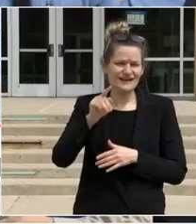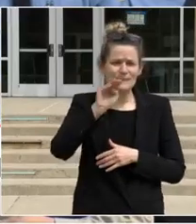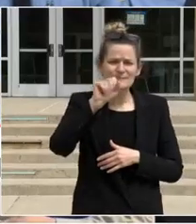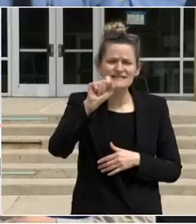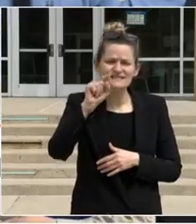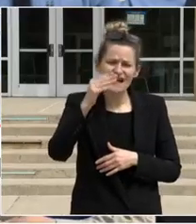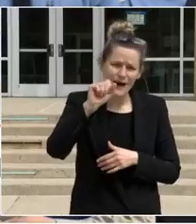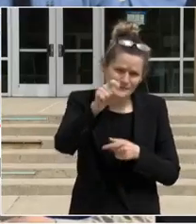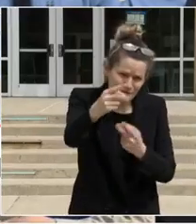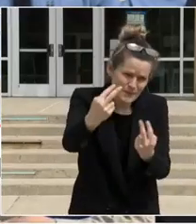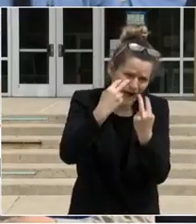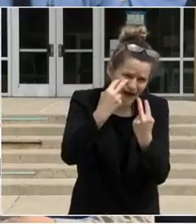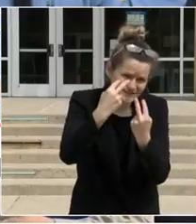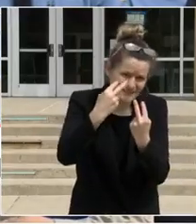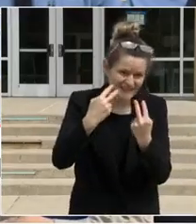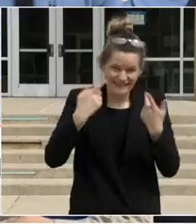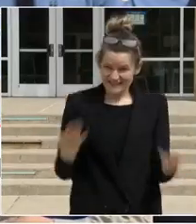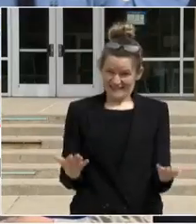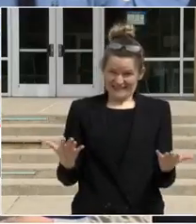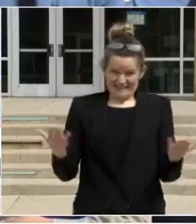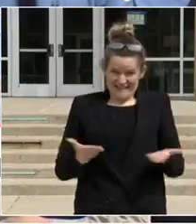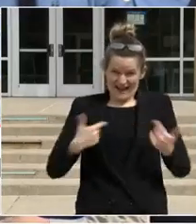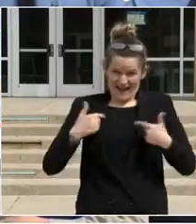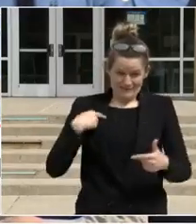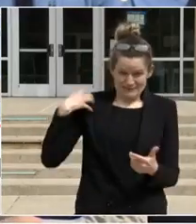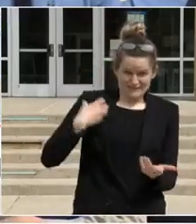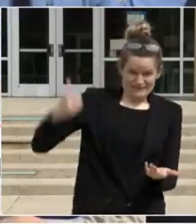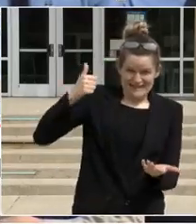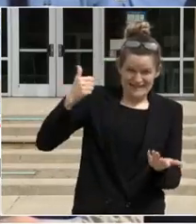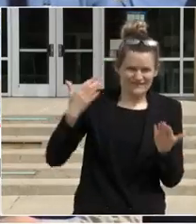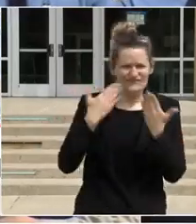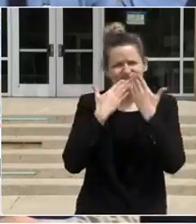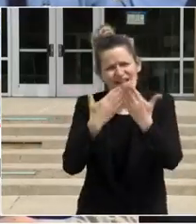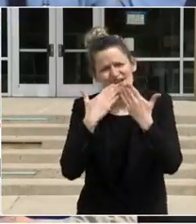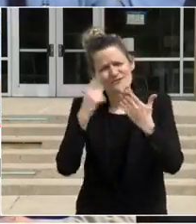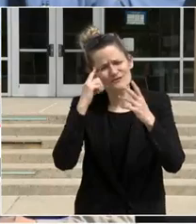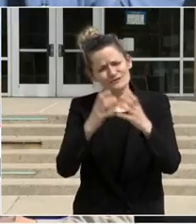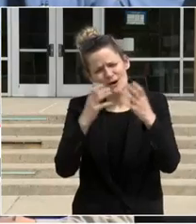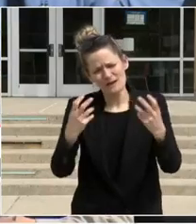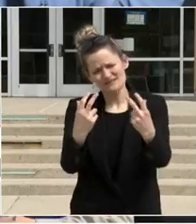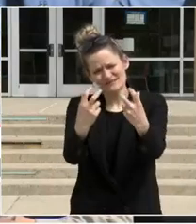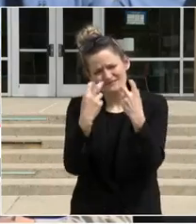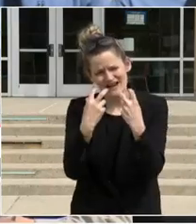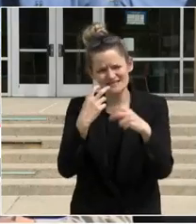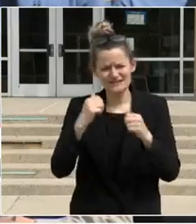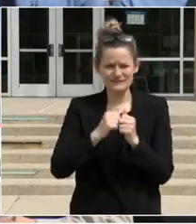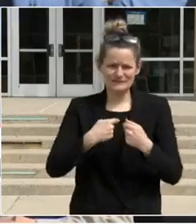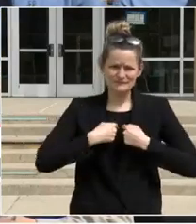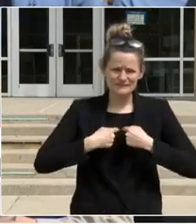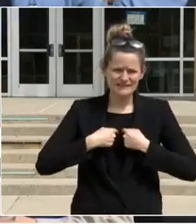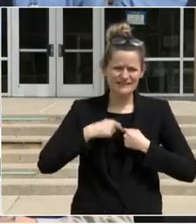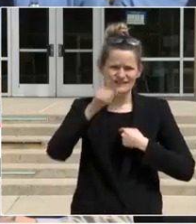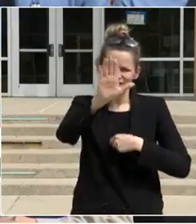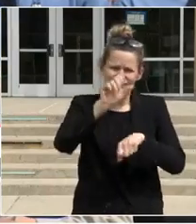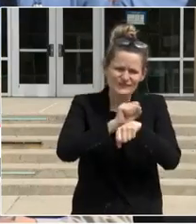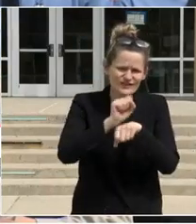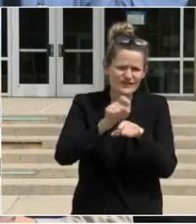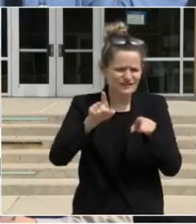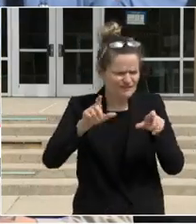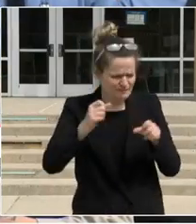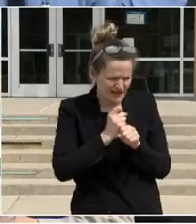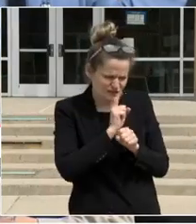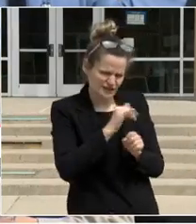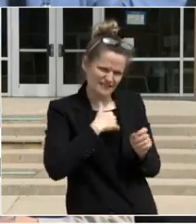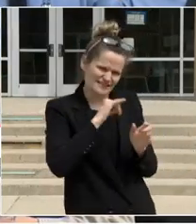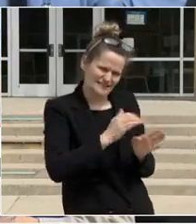happened. So I appreciate you and thank you for the investment that you made in me and making sure that I did what I was supposed to do as a young Green Wave at